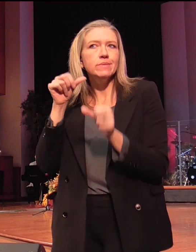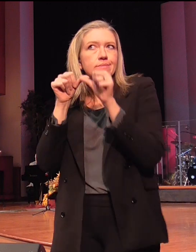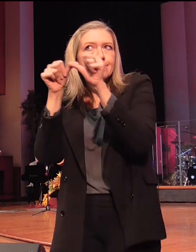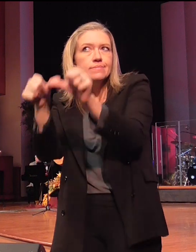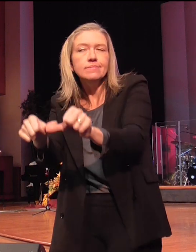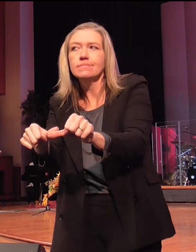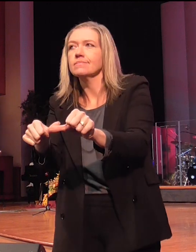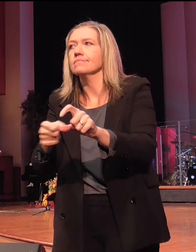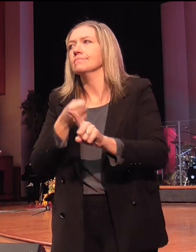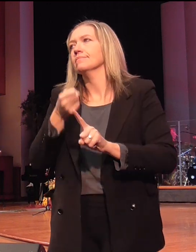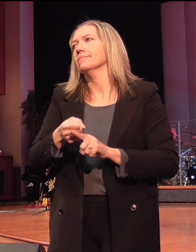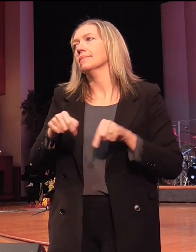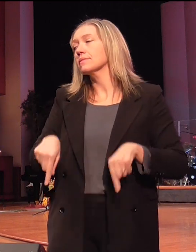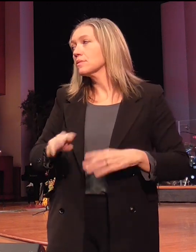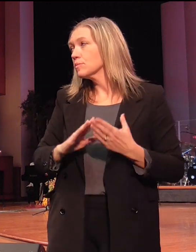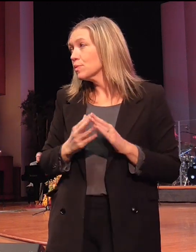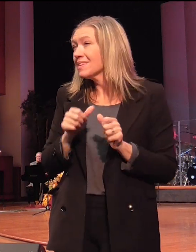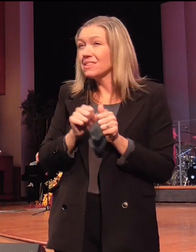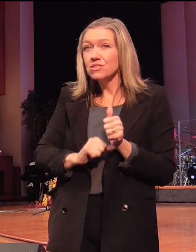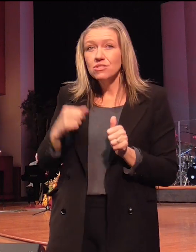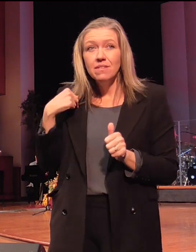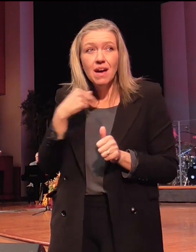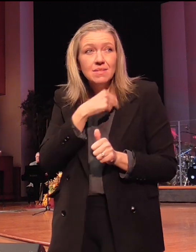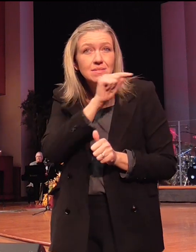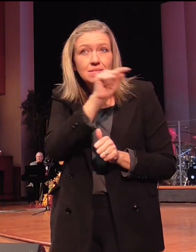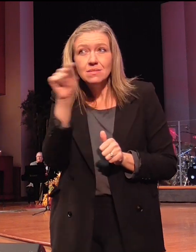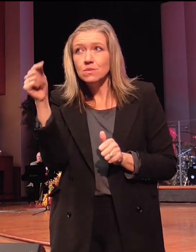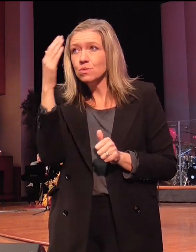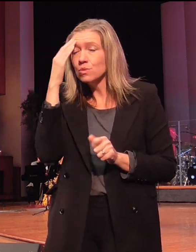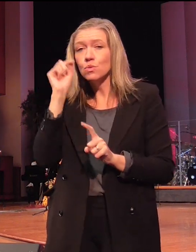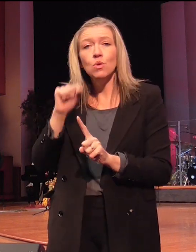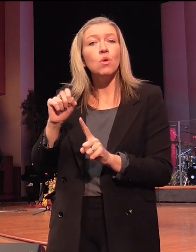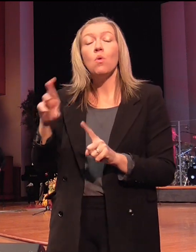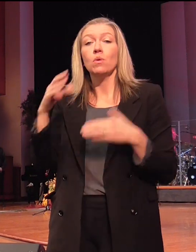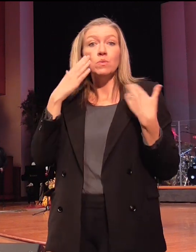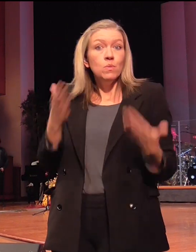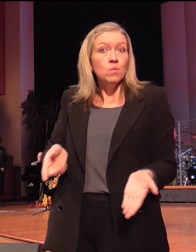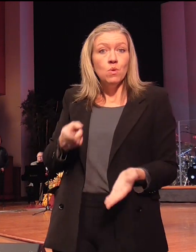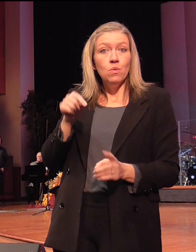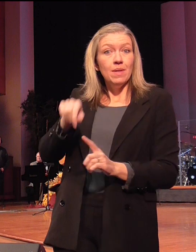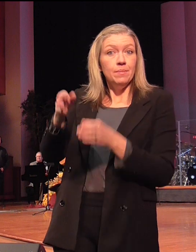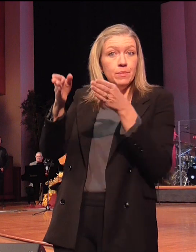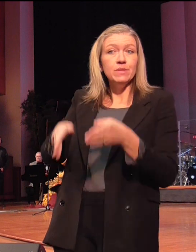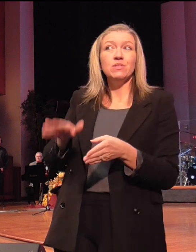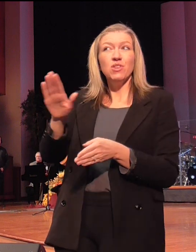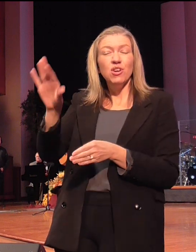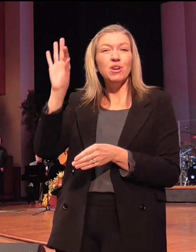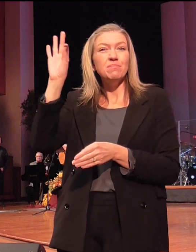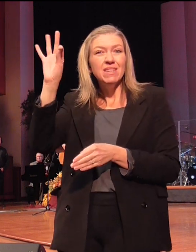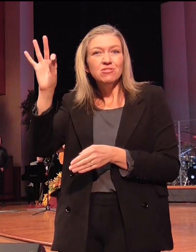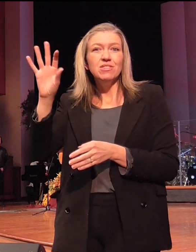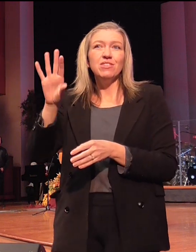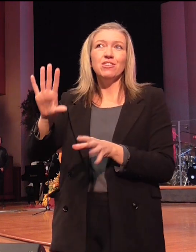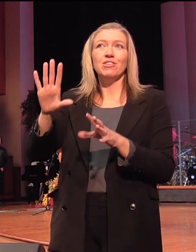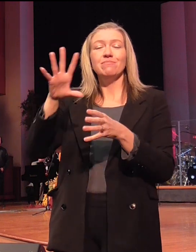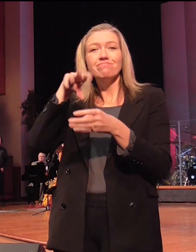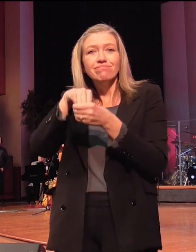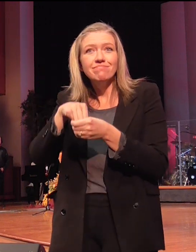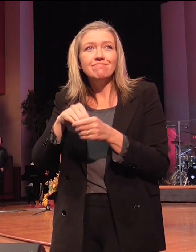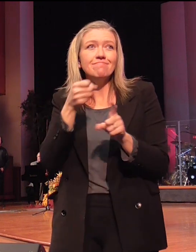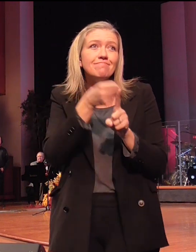to our community, to each one of us who knew her, and even if you didn't know her, her ministry touched your life. And so we invite you to join us